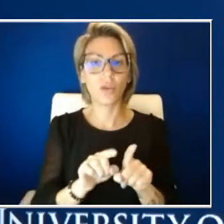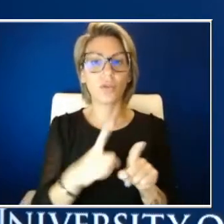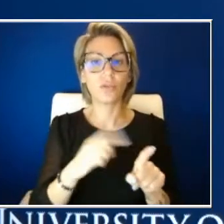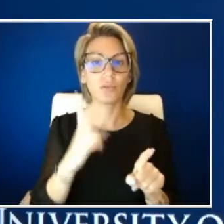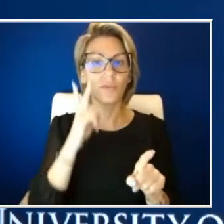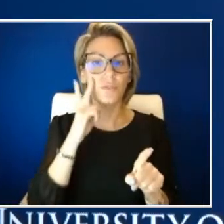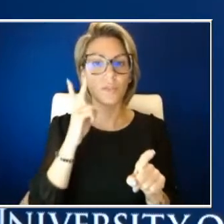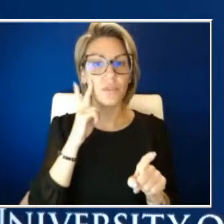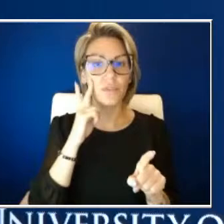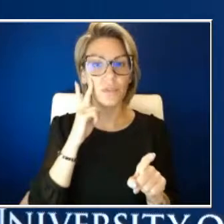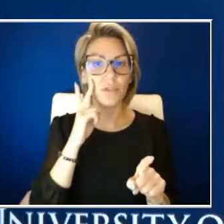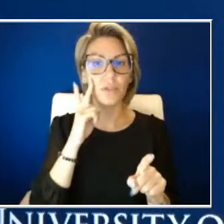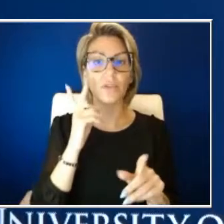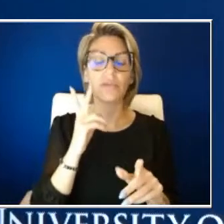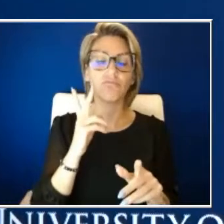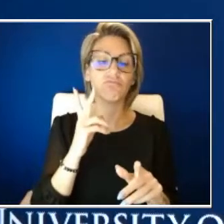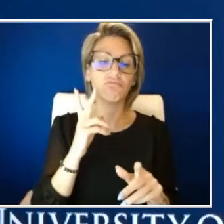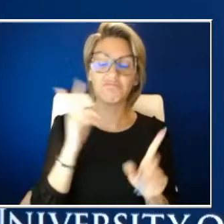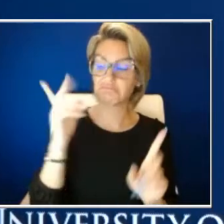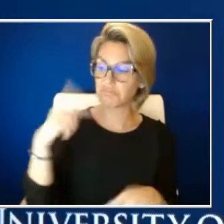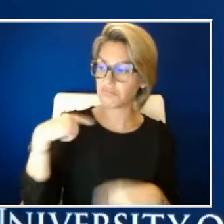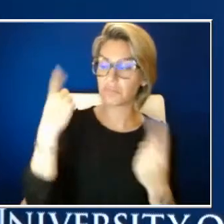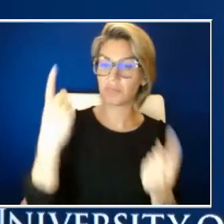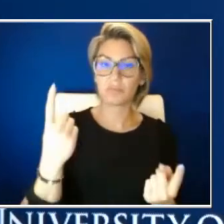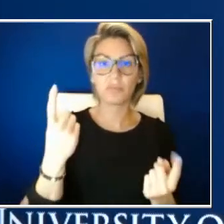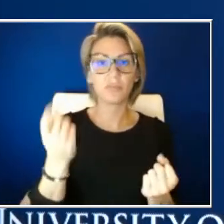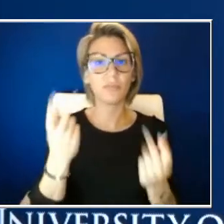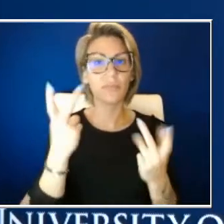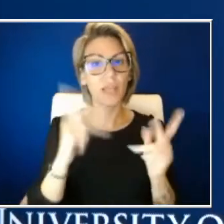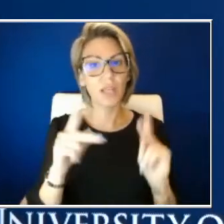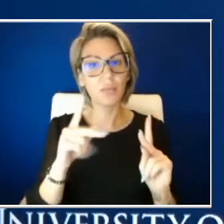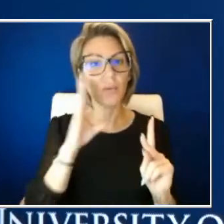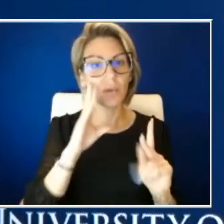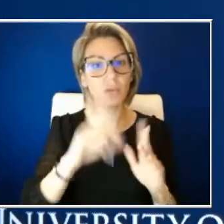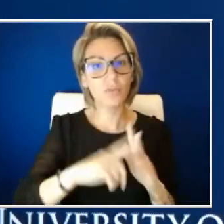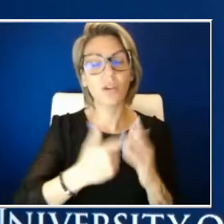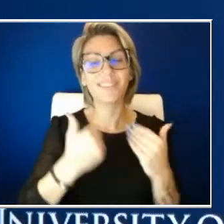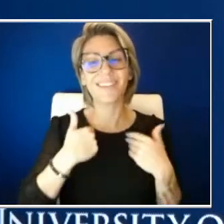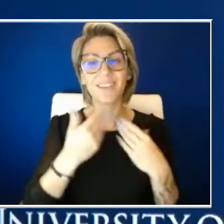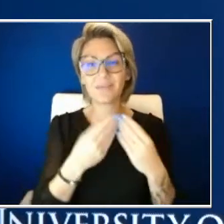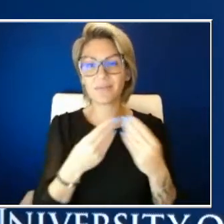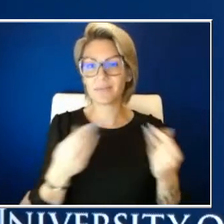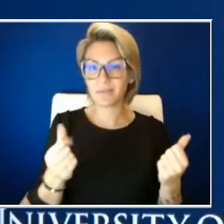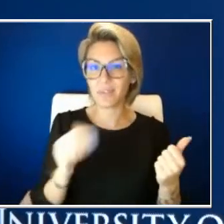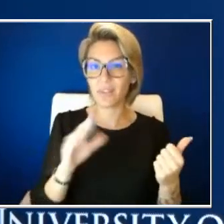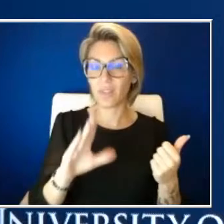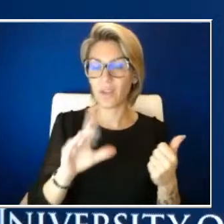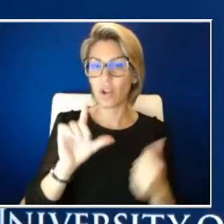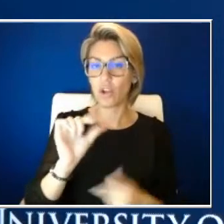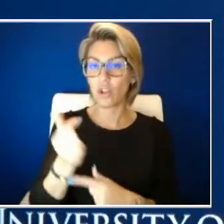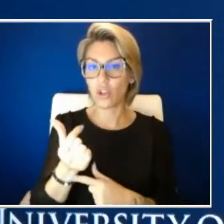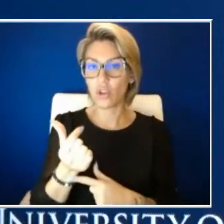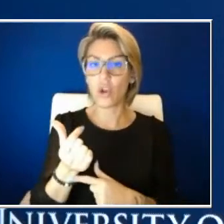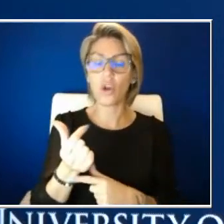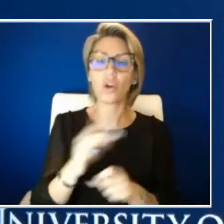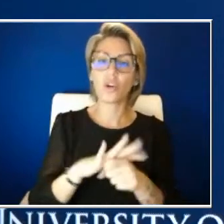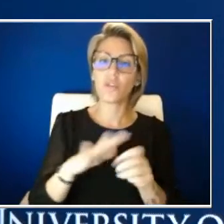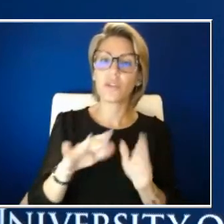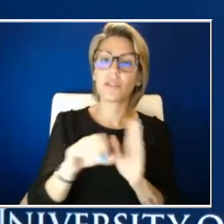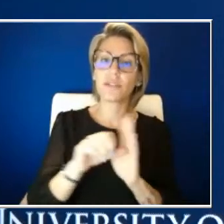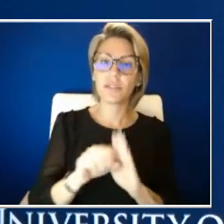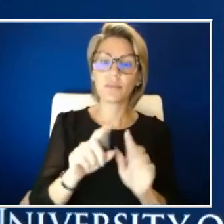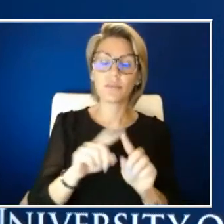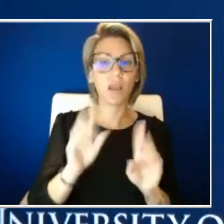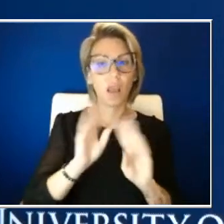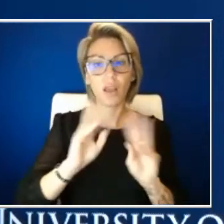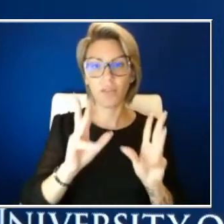time, many of the people will start to have resolution of their long COVID symptoms. But obviously we know that there still